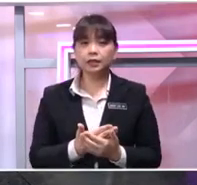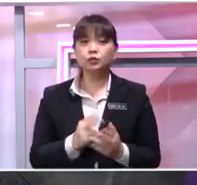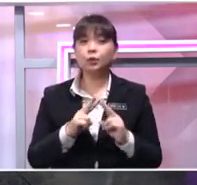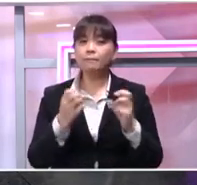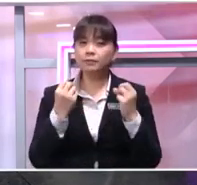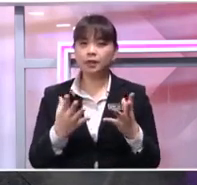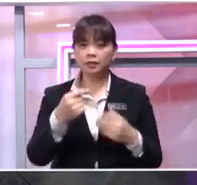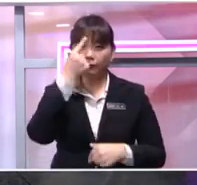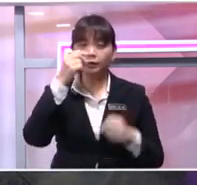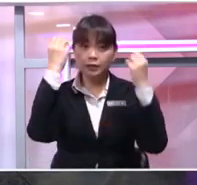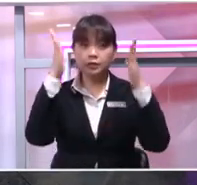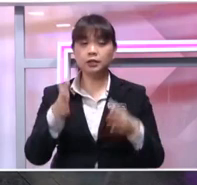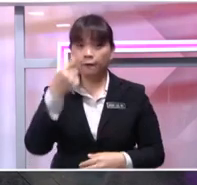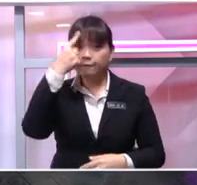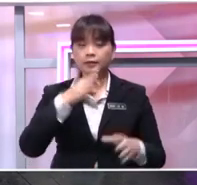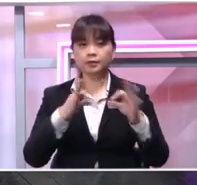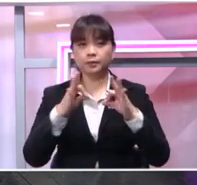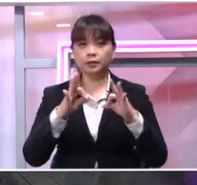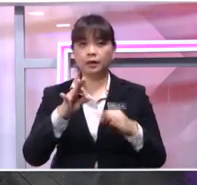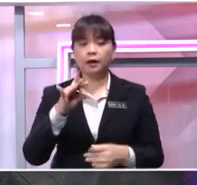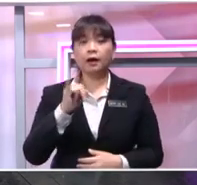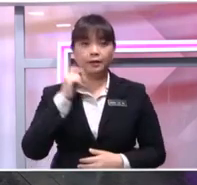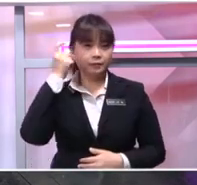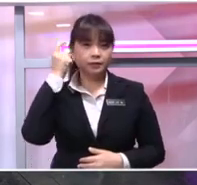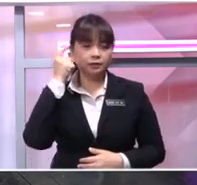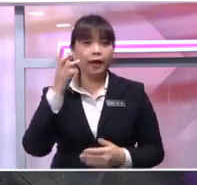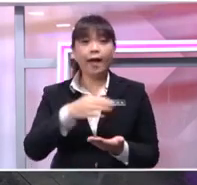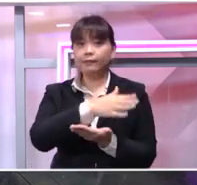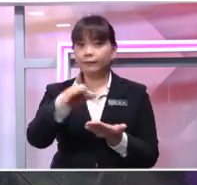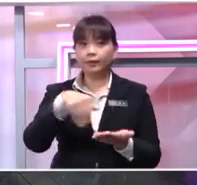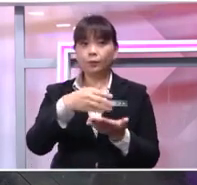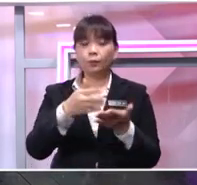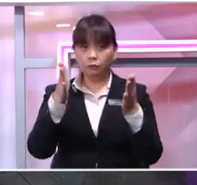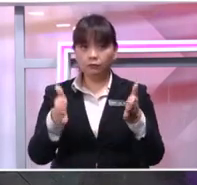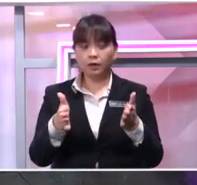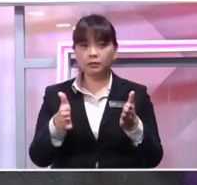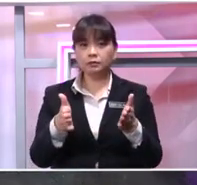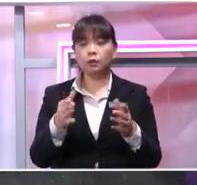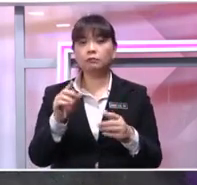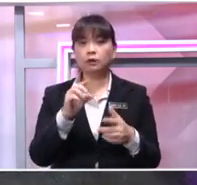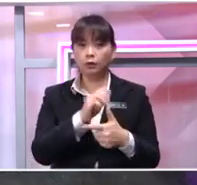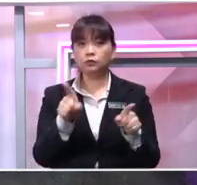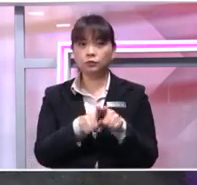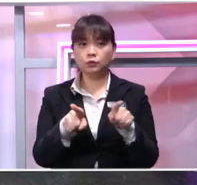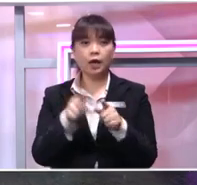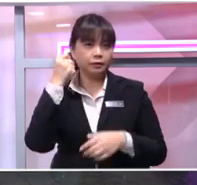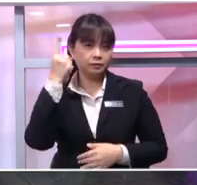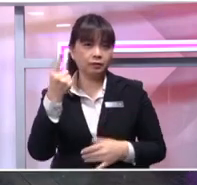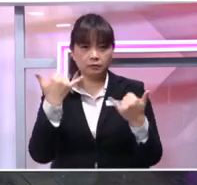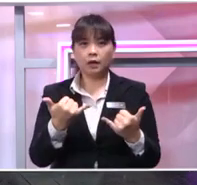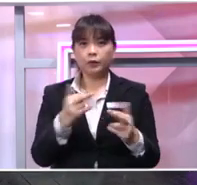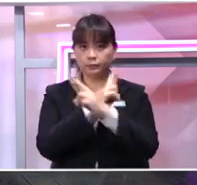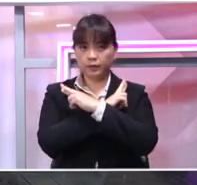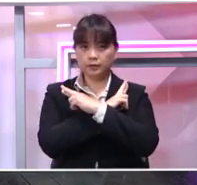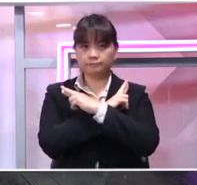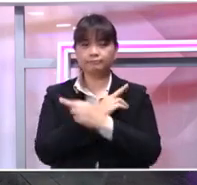believe everyone out there is currently understand what are we sharing in this segment. All right. So we shall now take a break, and I'll see you